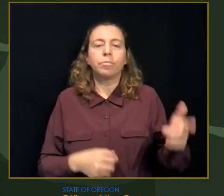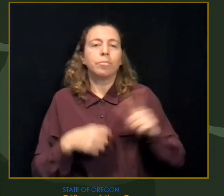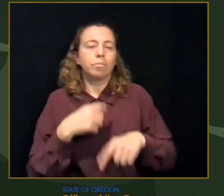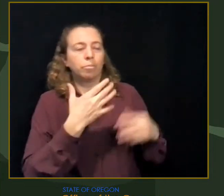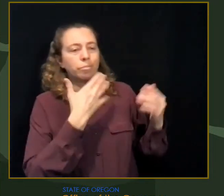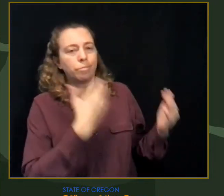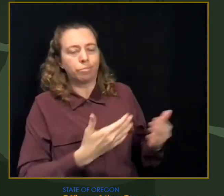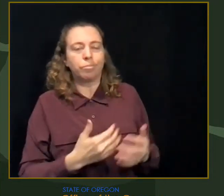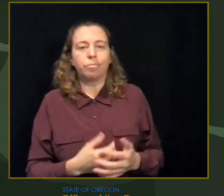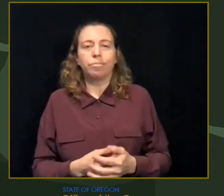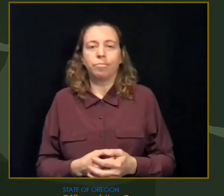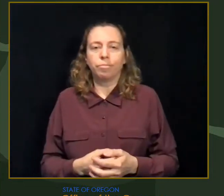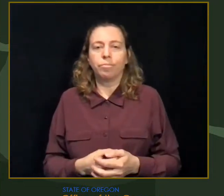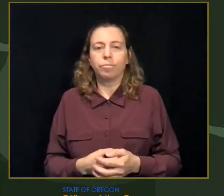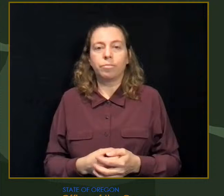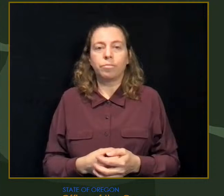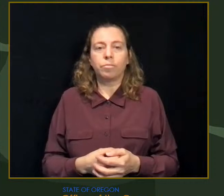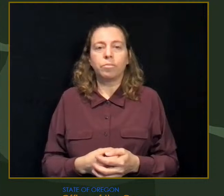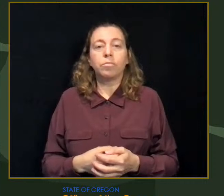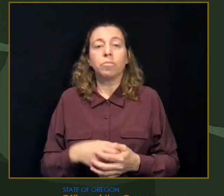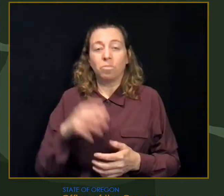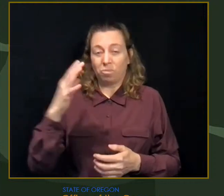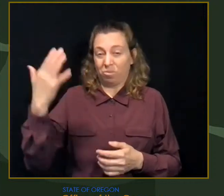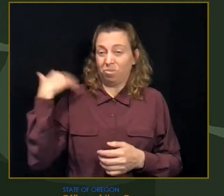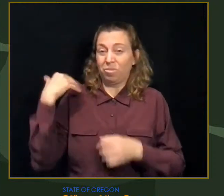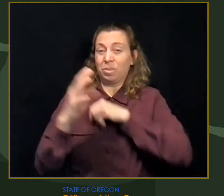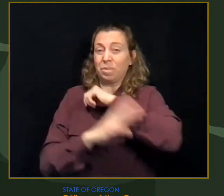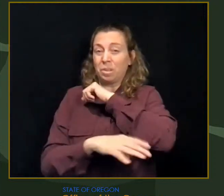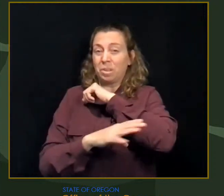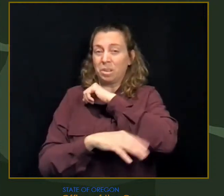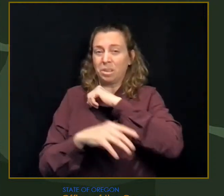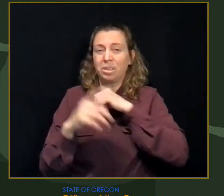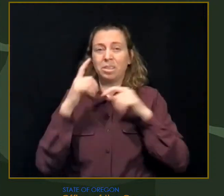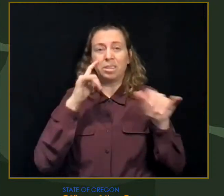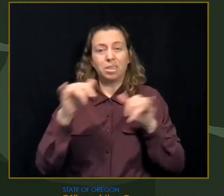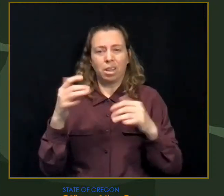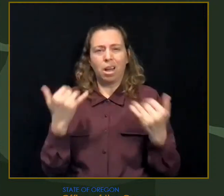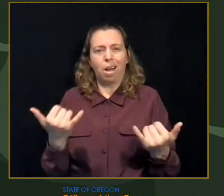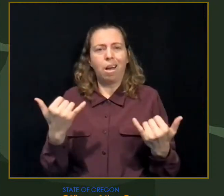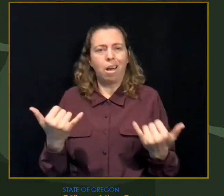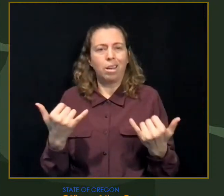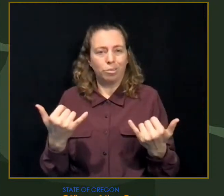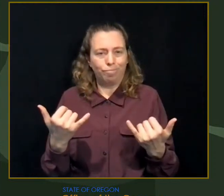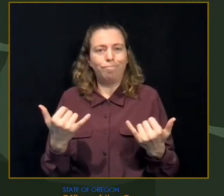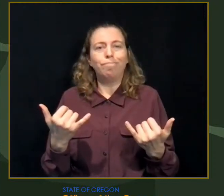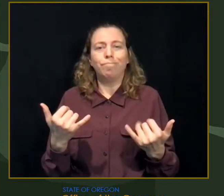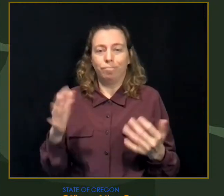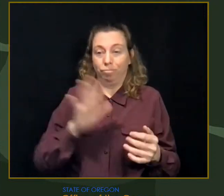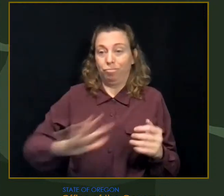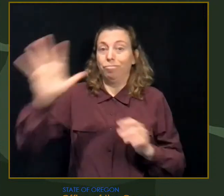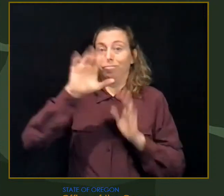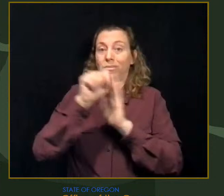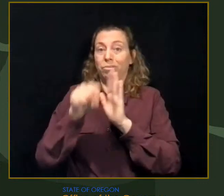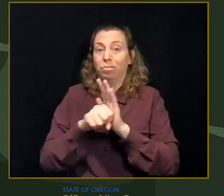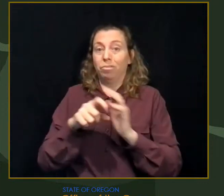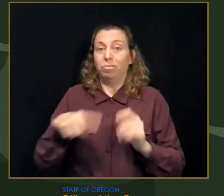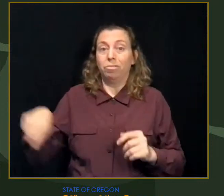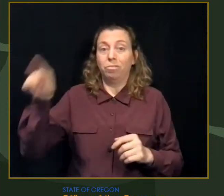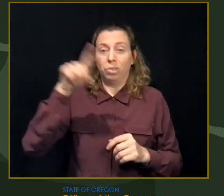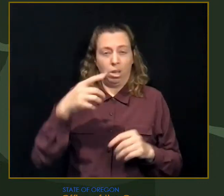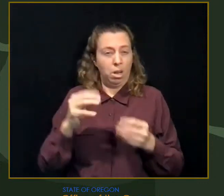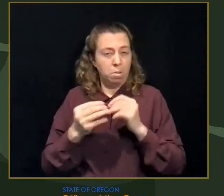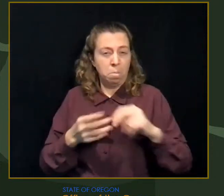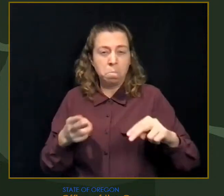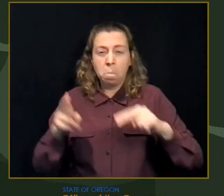what we saw in the fall. We are seeing an increase in cases across the state, traced to multiple different sources, from